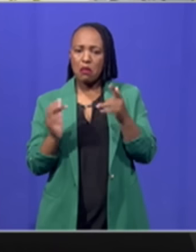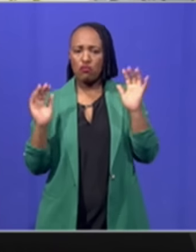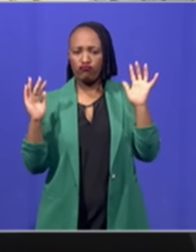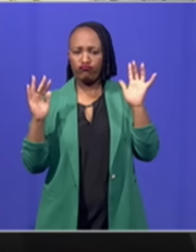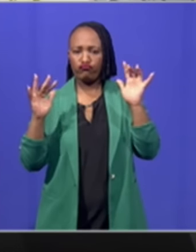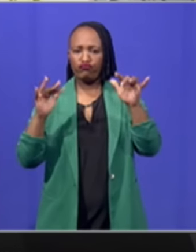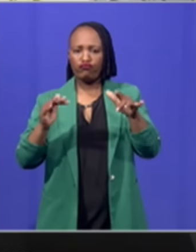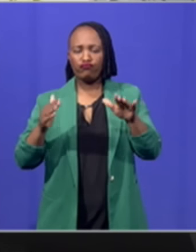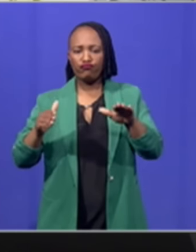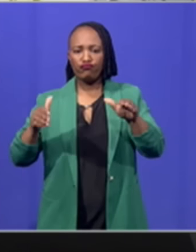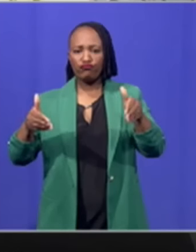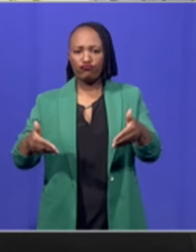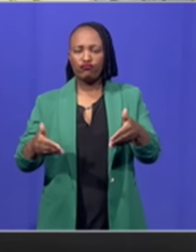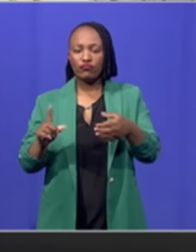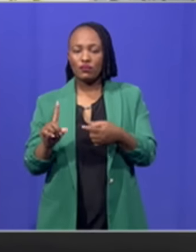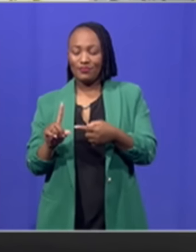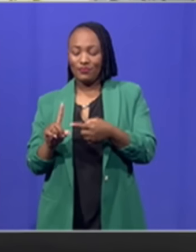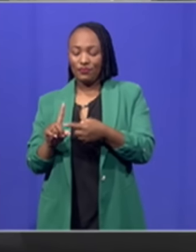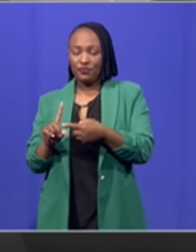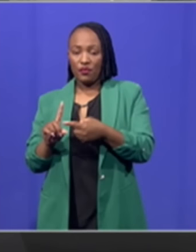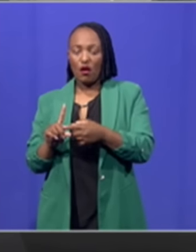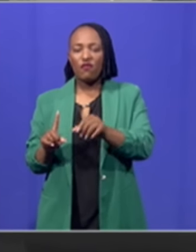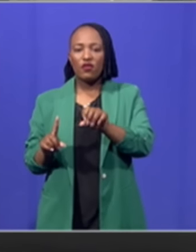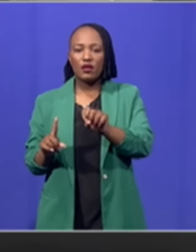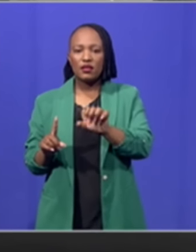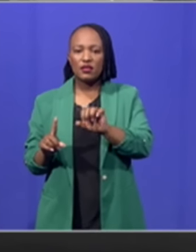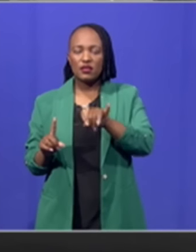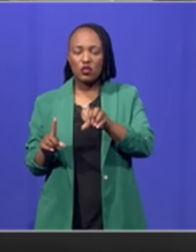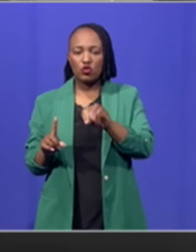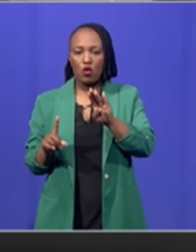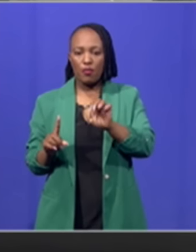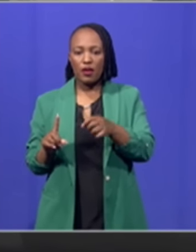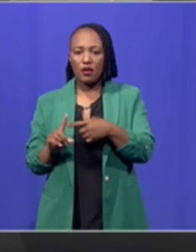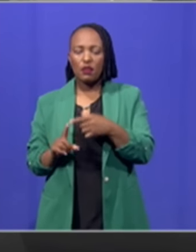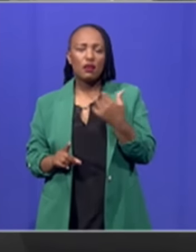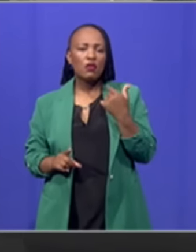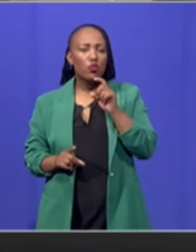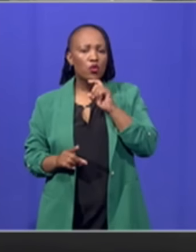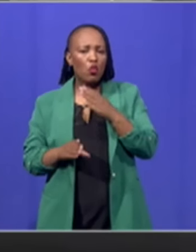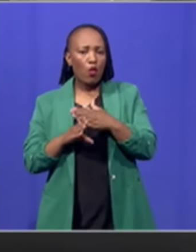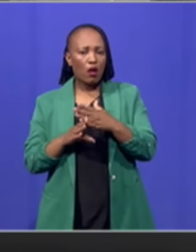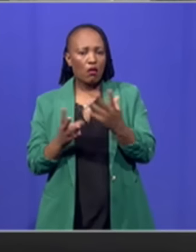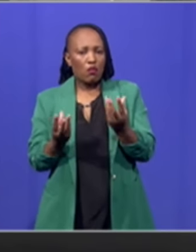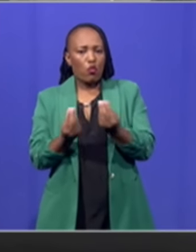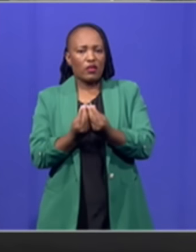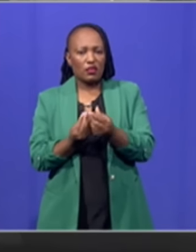pabalesego le rra baesekele David Sejobe. We used to work together, same post,